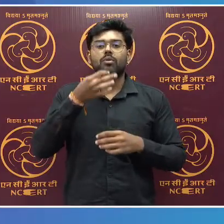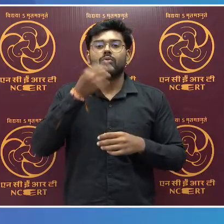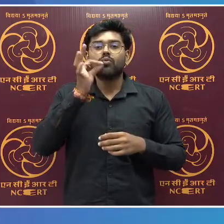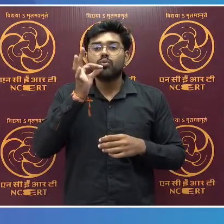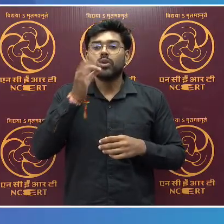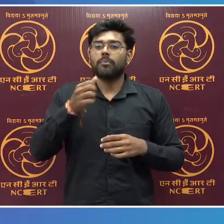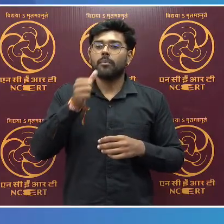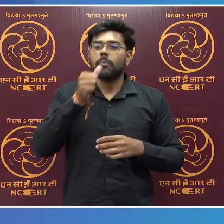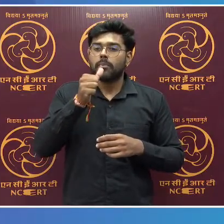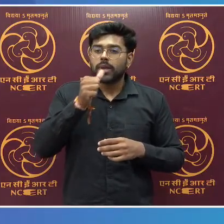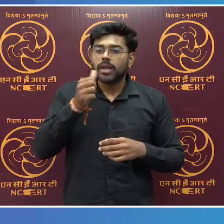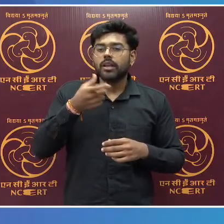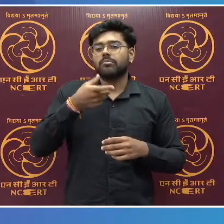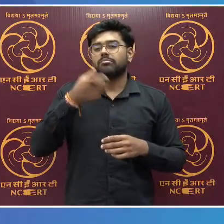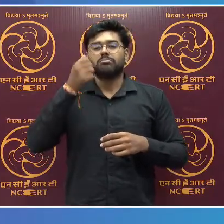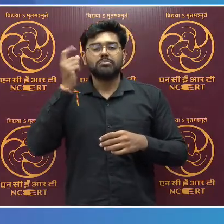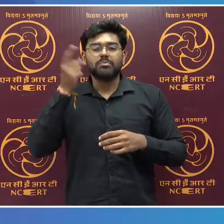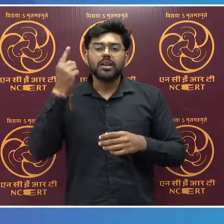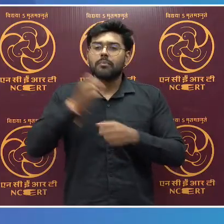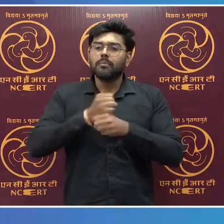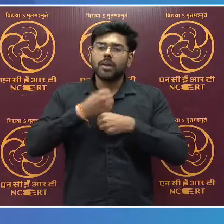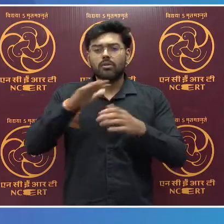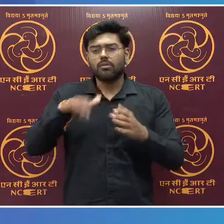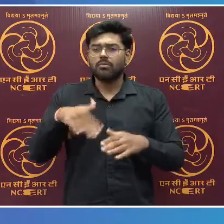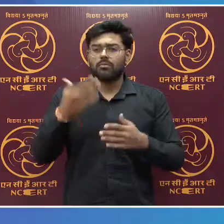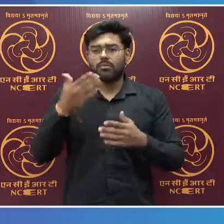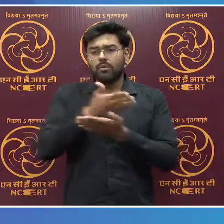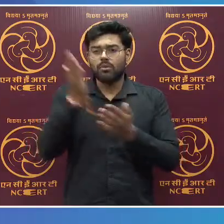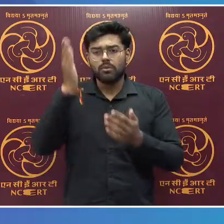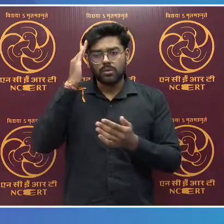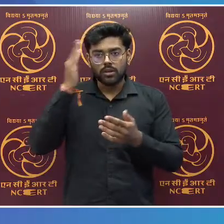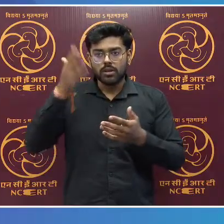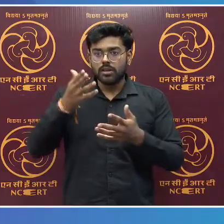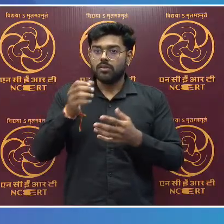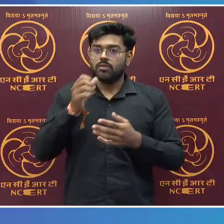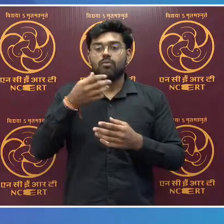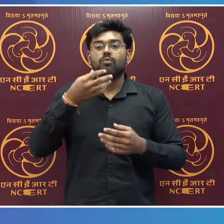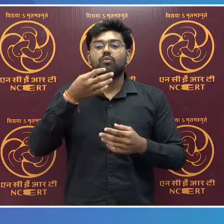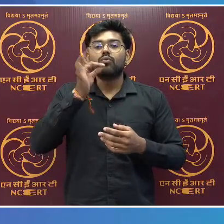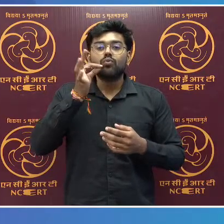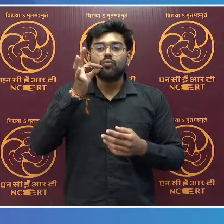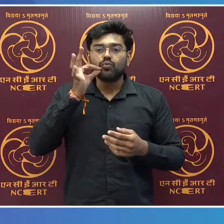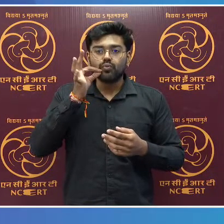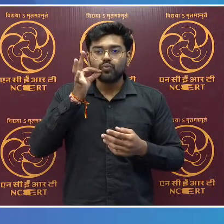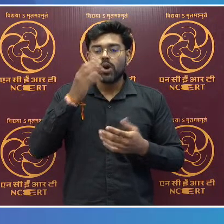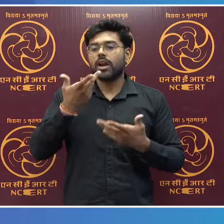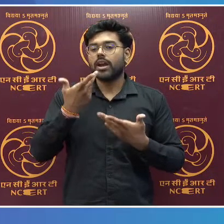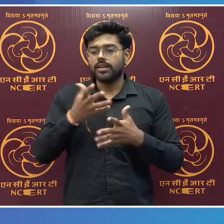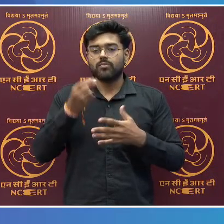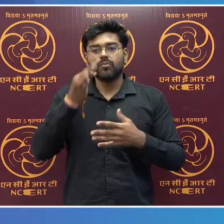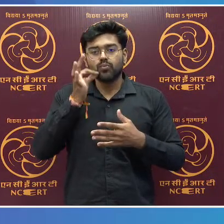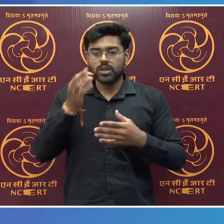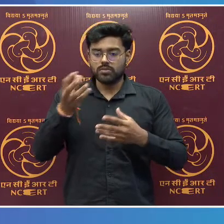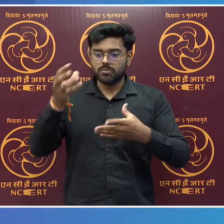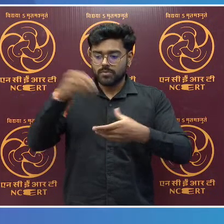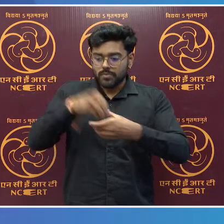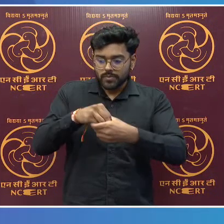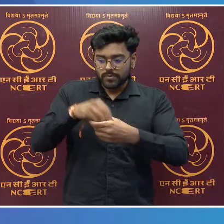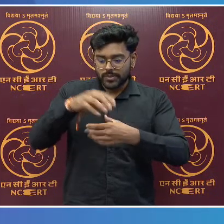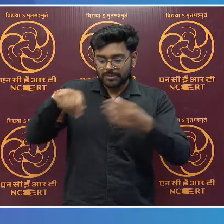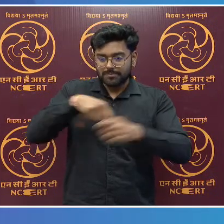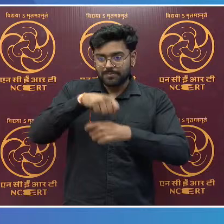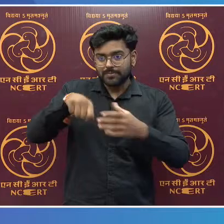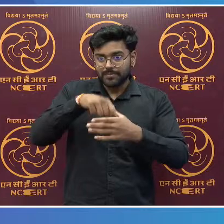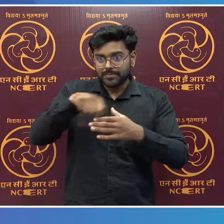bears, how they are made. So we take that particular fruit and we ferment it. Now